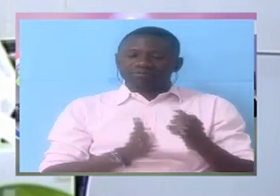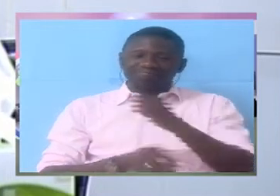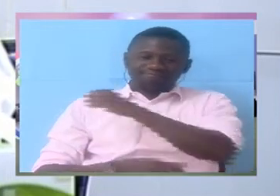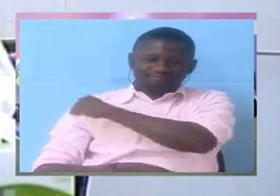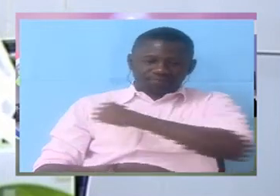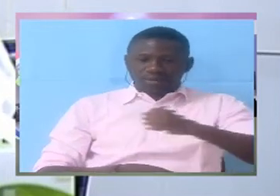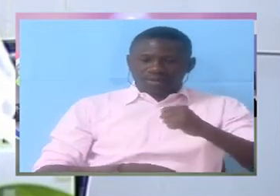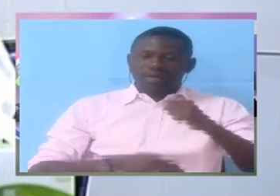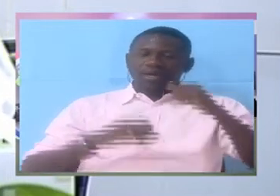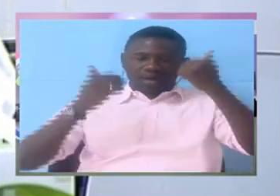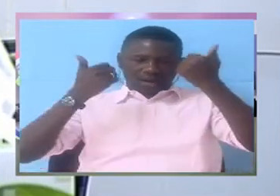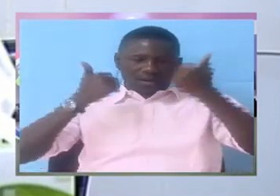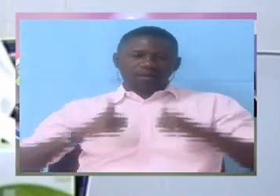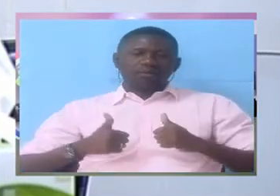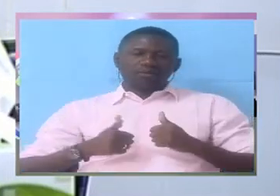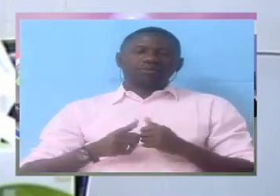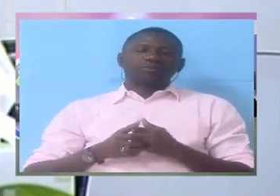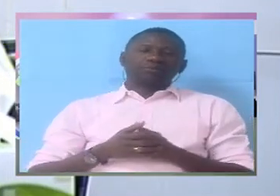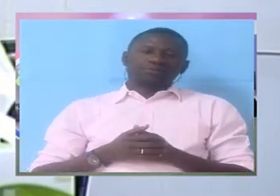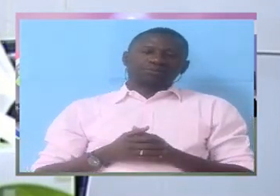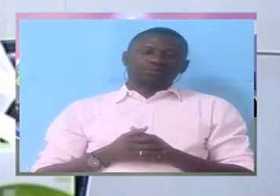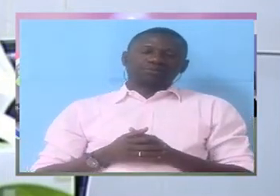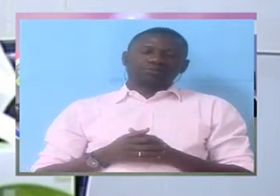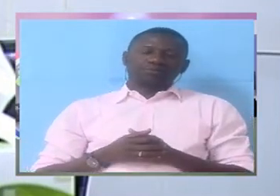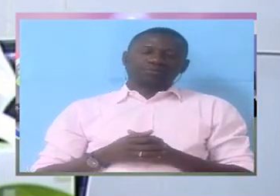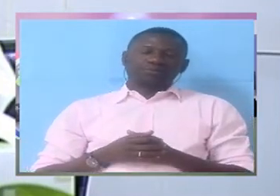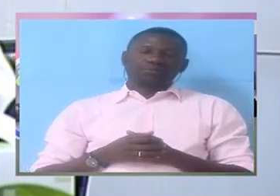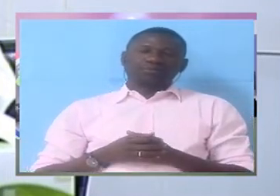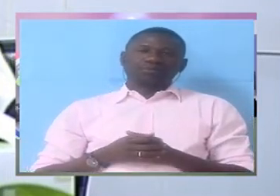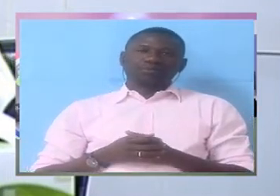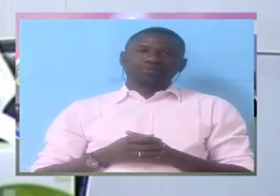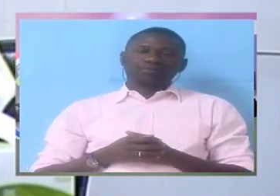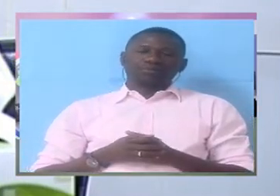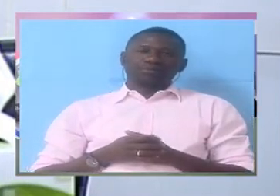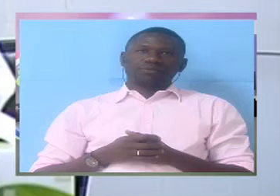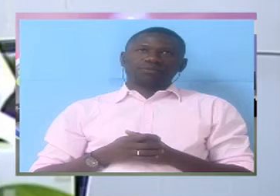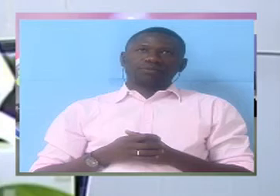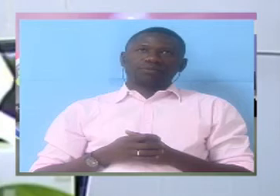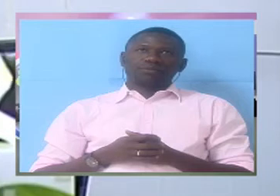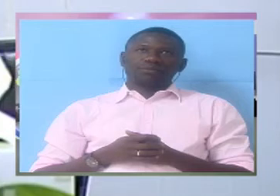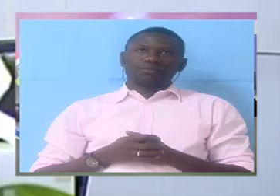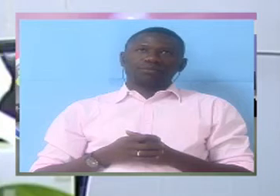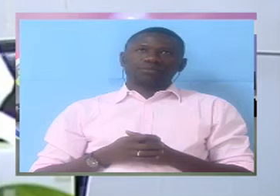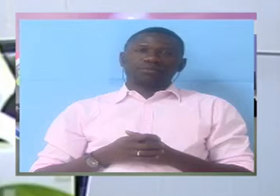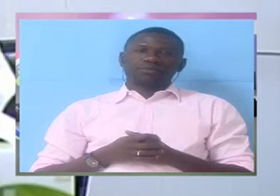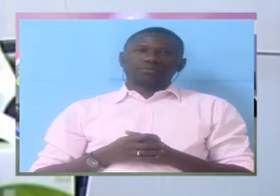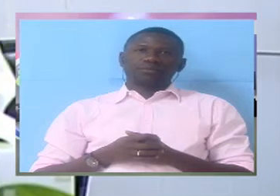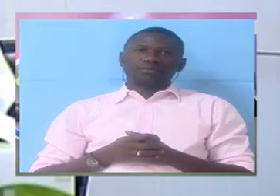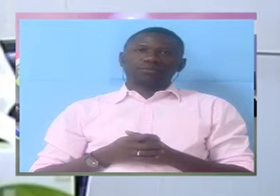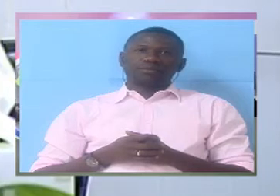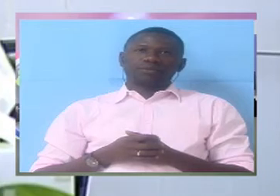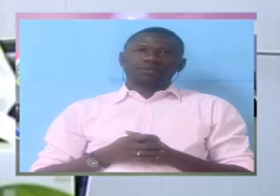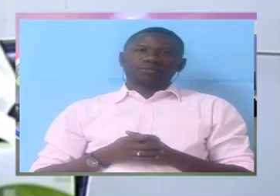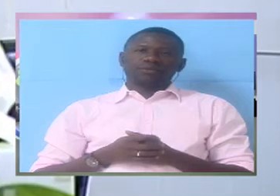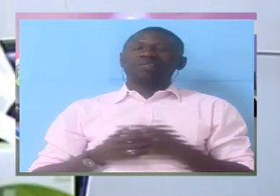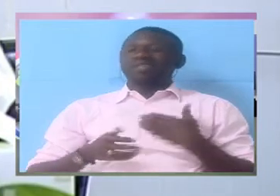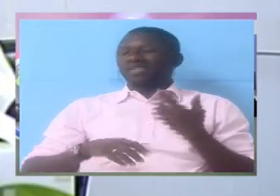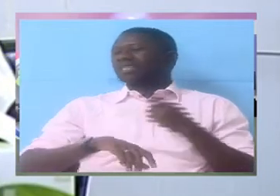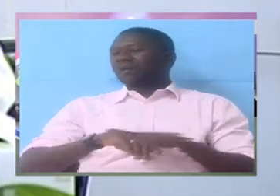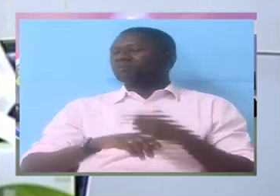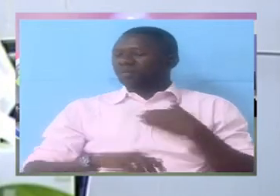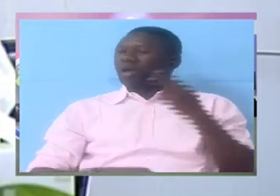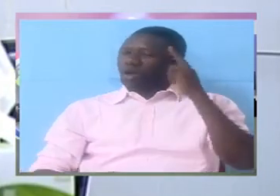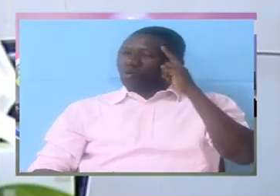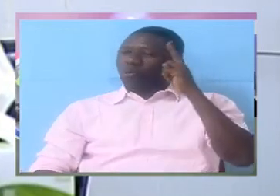Nimflo, 1994, Otumolem Kudeta Nyinkera. So I was at home. Best work